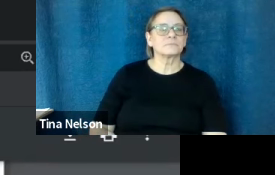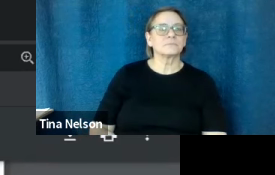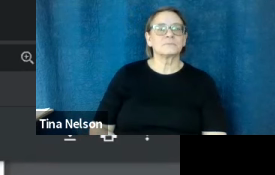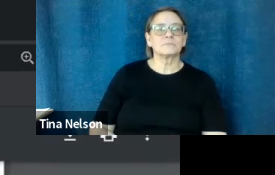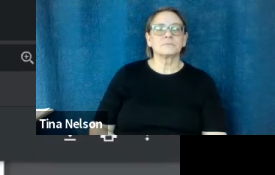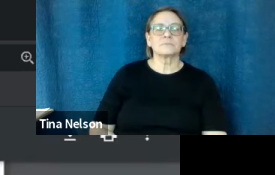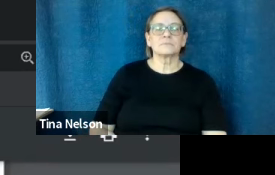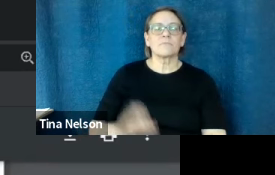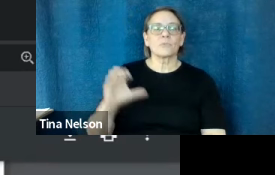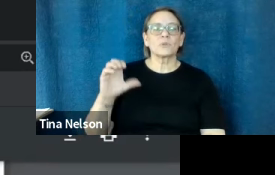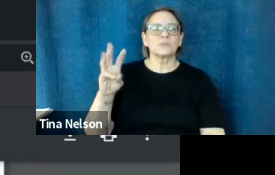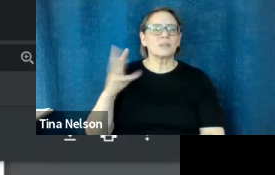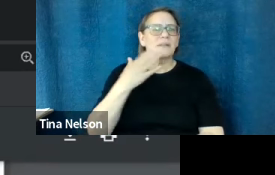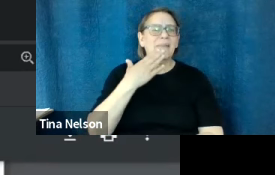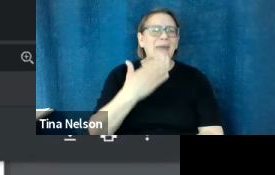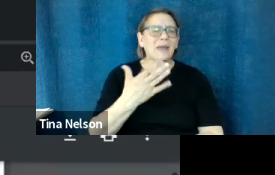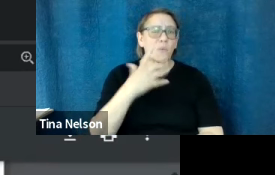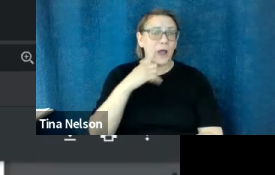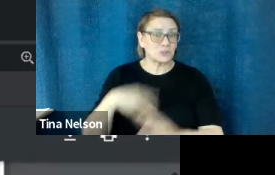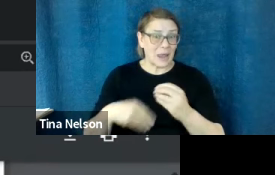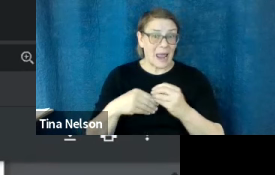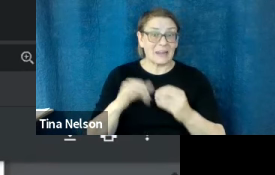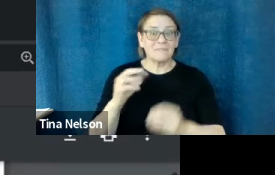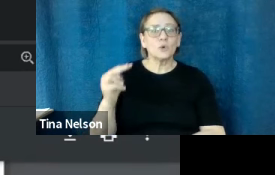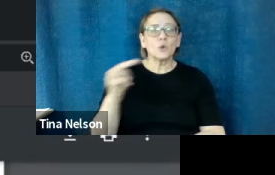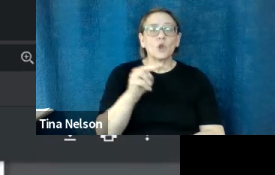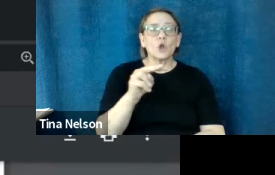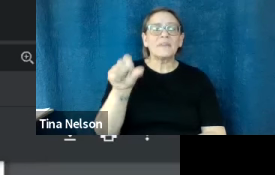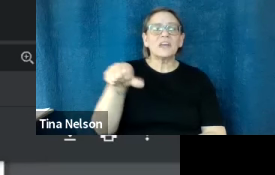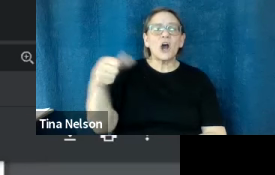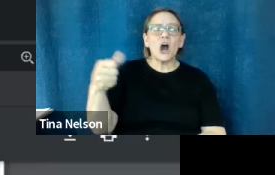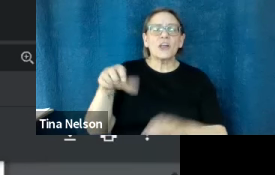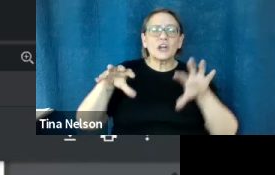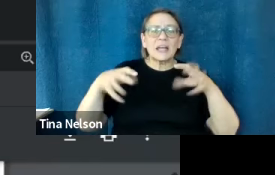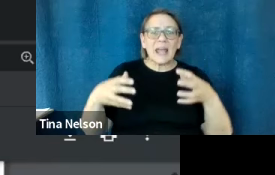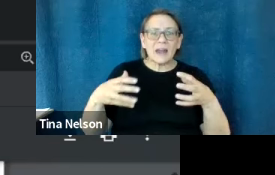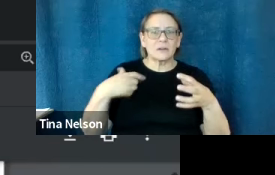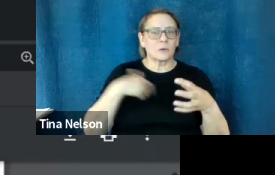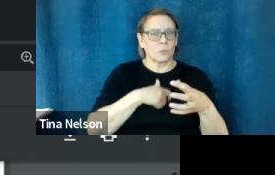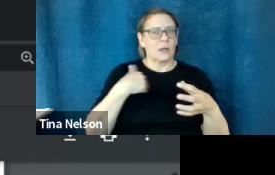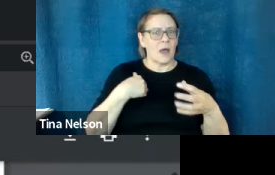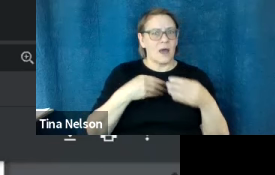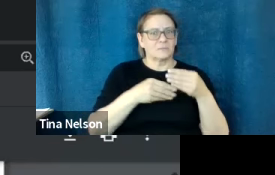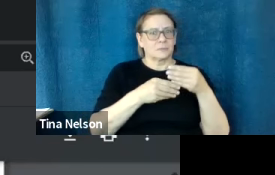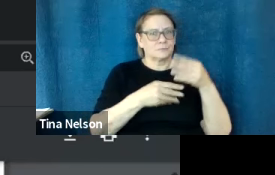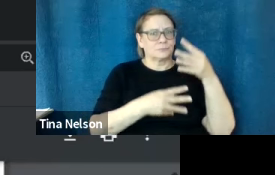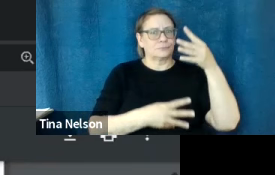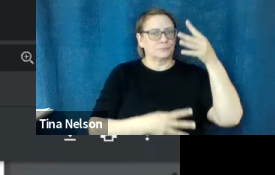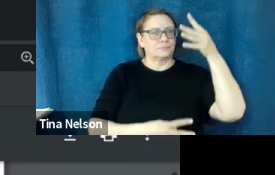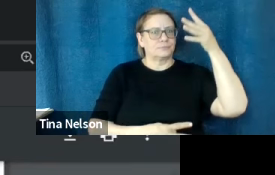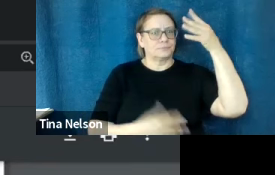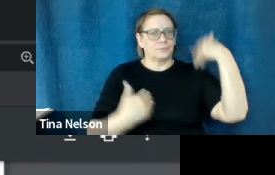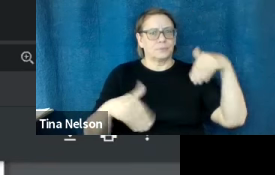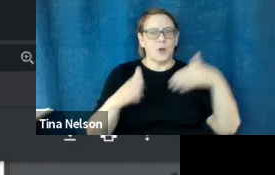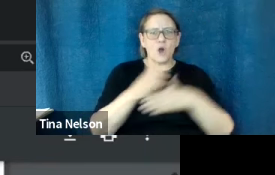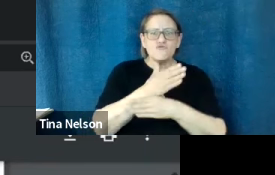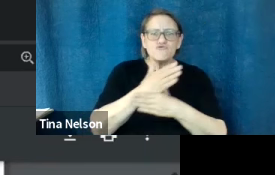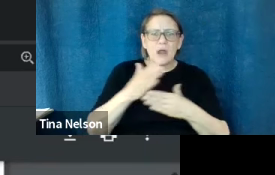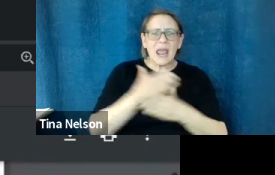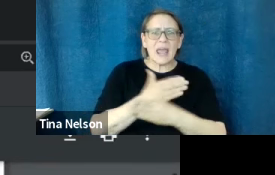Great. Thank you, Alex. I just wanted to add to this. When you look at the other, we have quite a range of